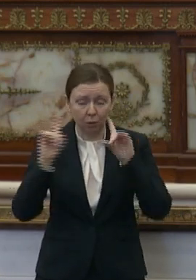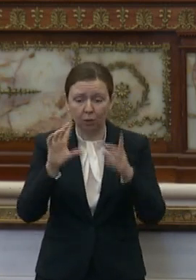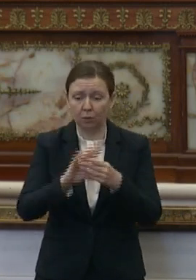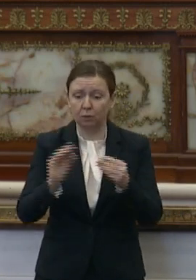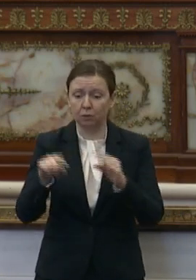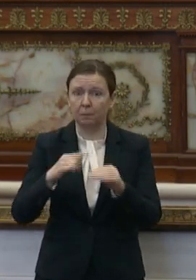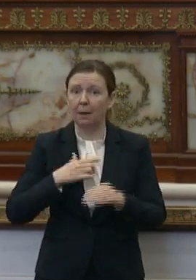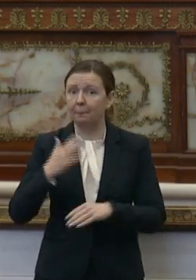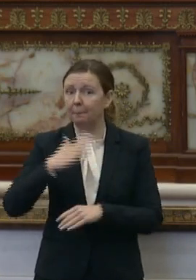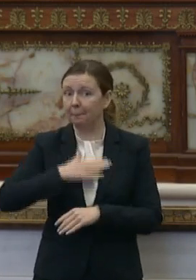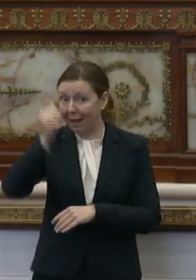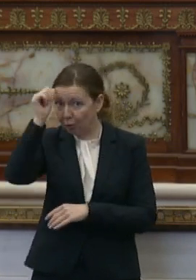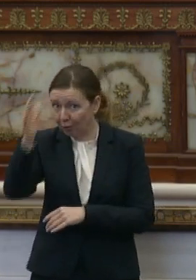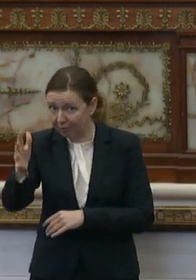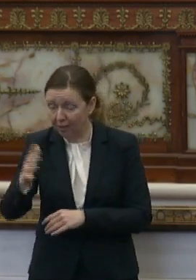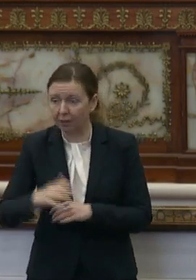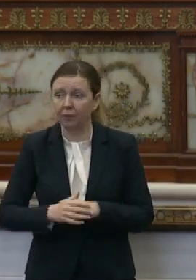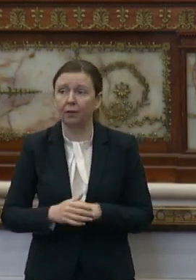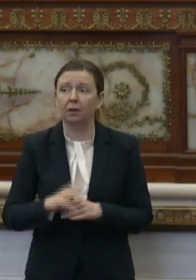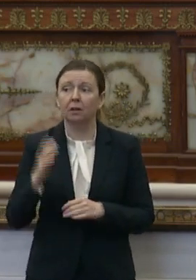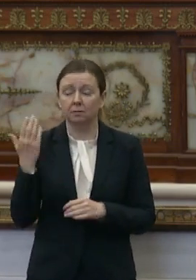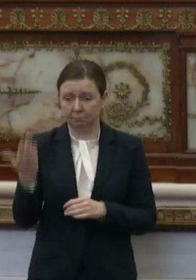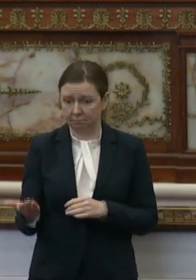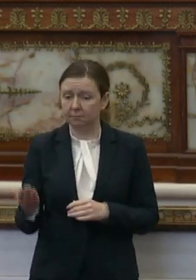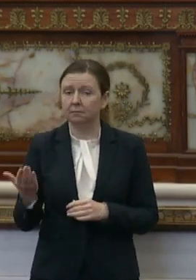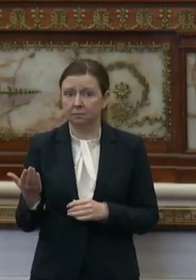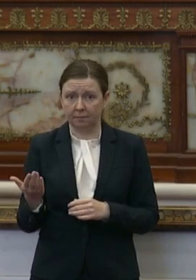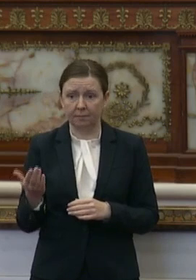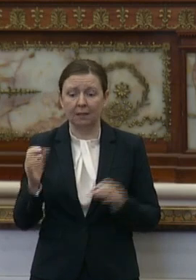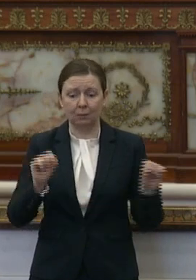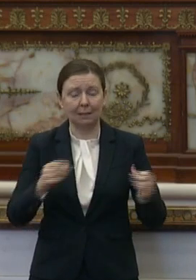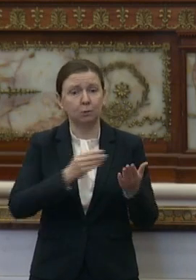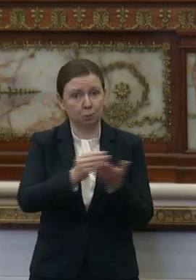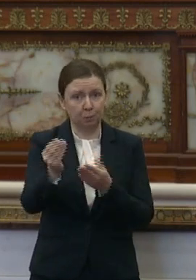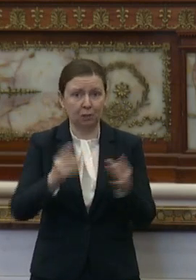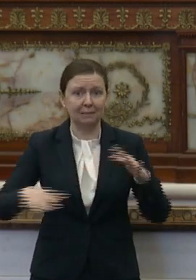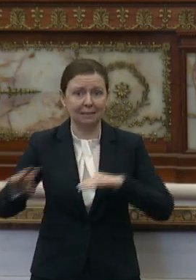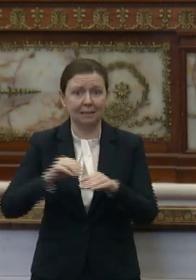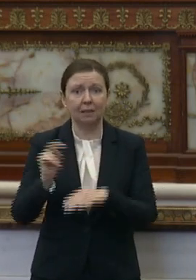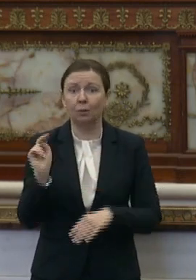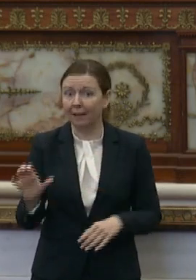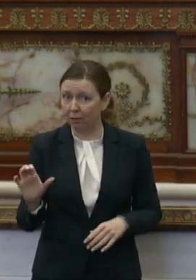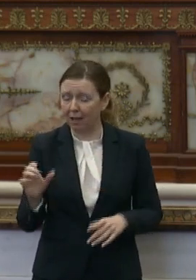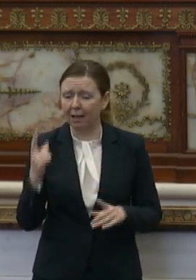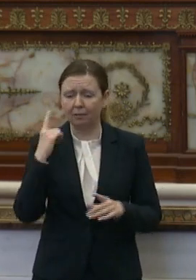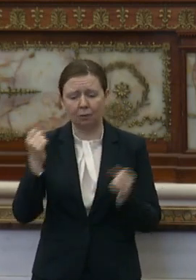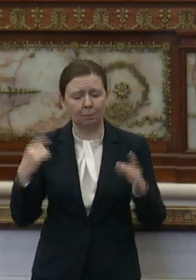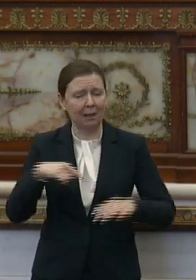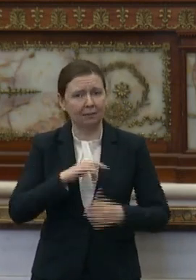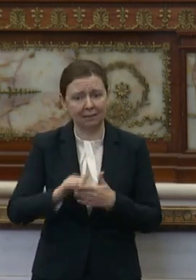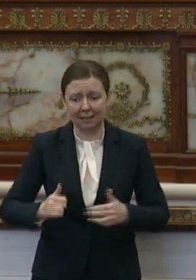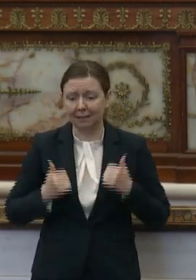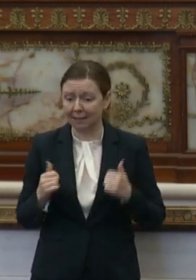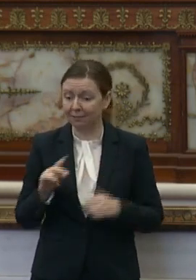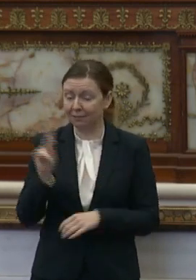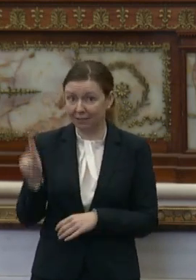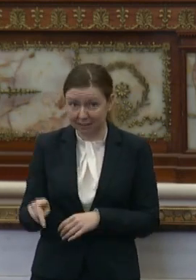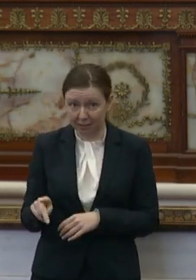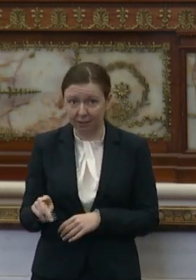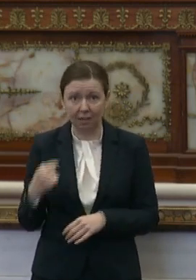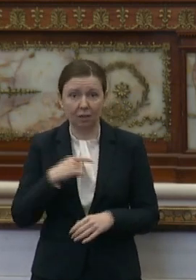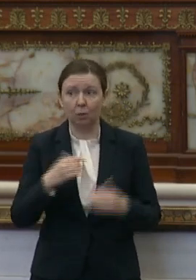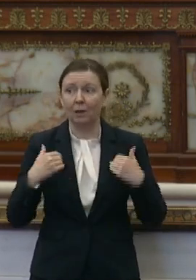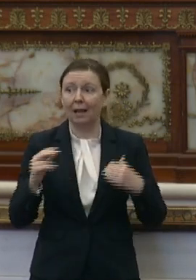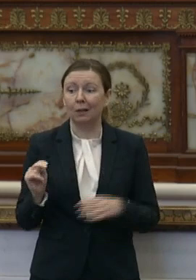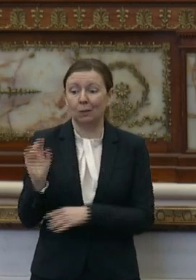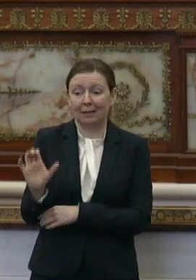about my grandfather and how, you know, he was able to purchase land in North Carolina. For many of us that live in Philadelphia, we have